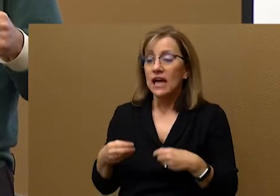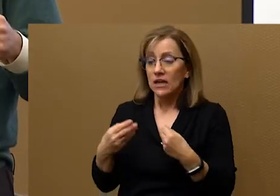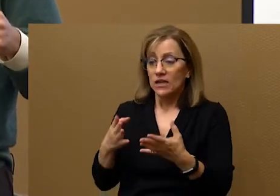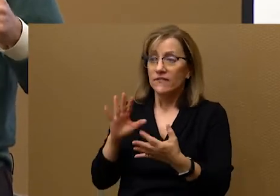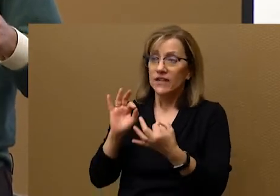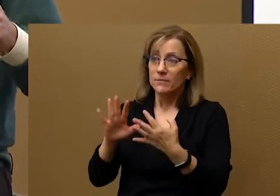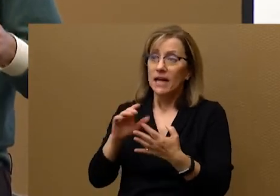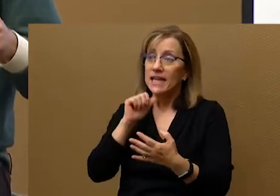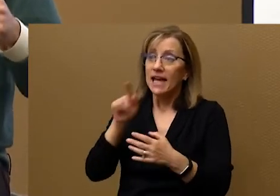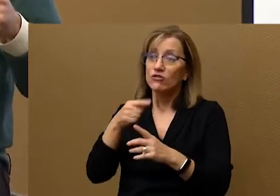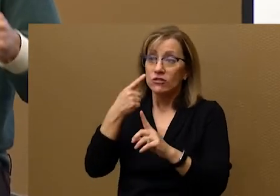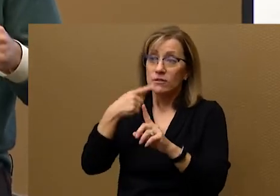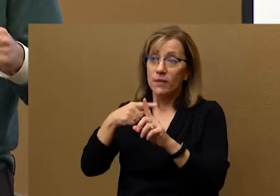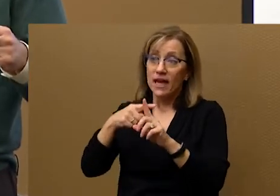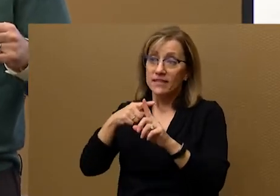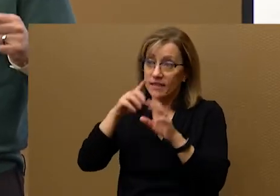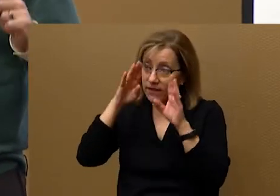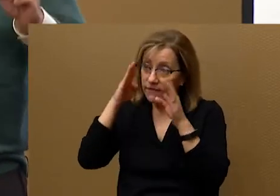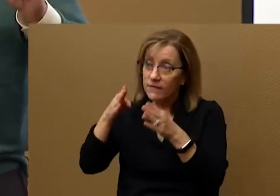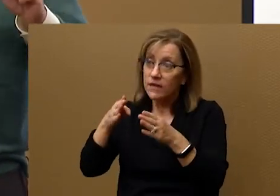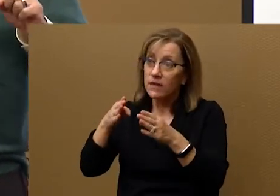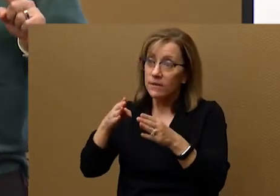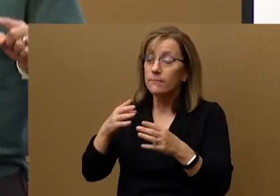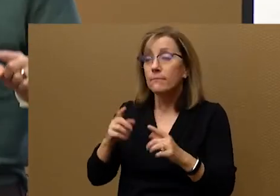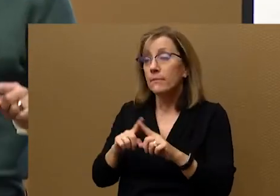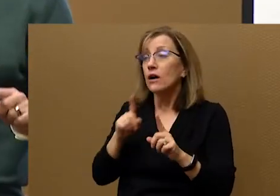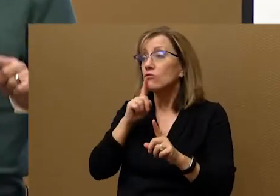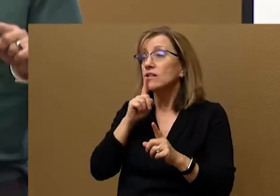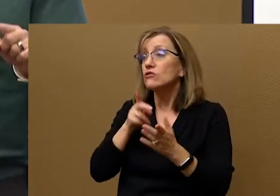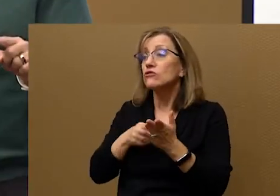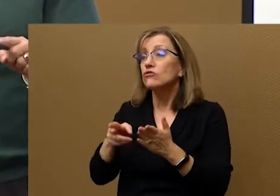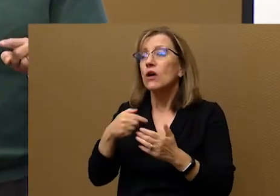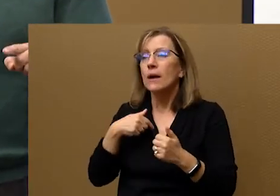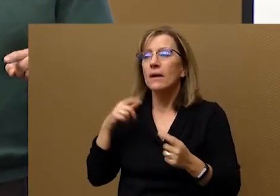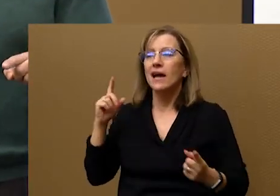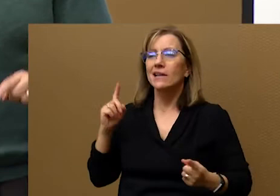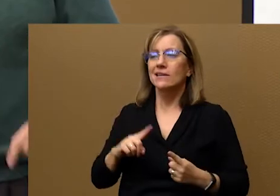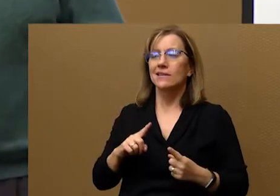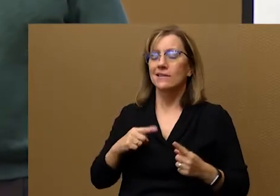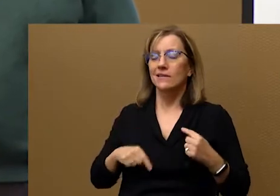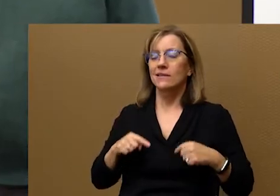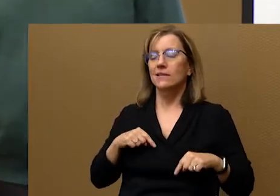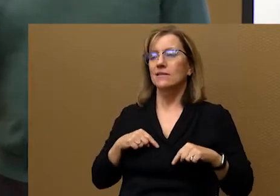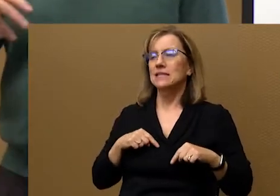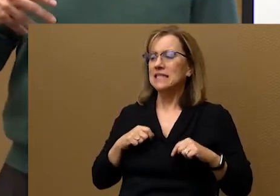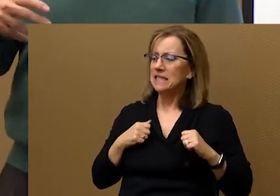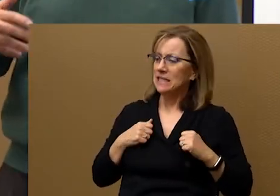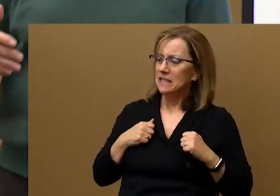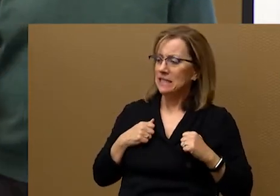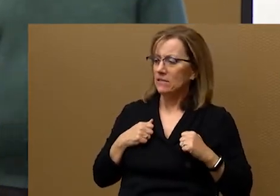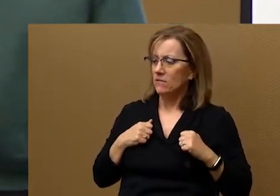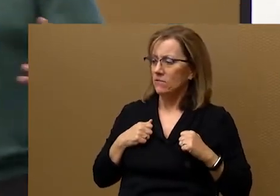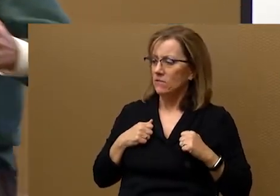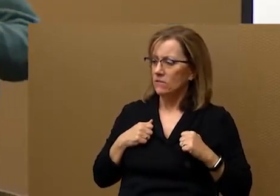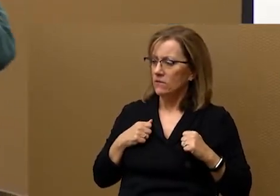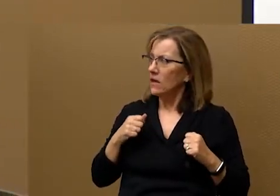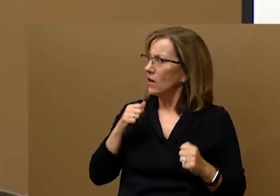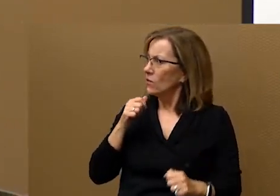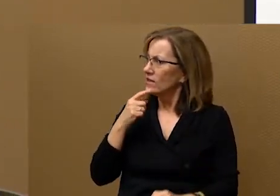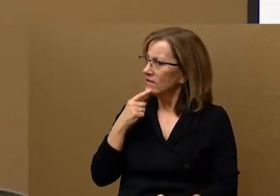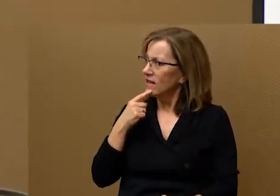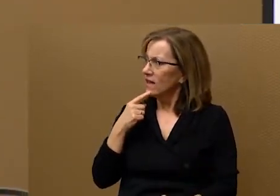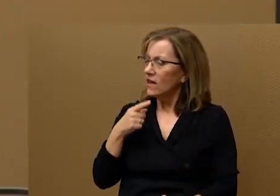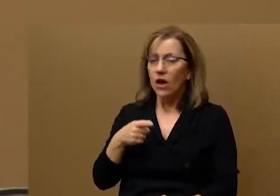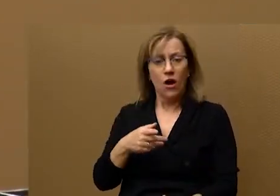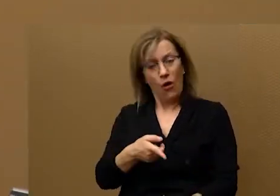positive frame, but it was really true. So I might scale it back a little. I might say, I wouldn't say, oh, you're going to